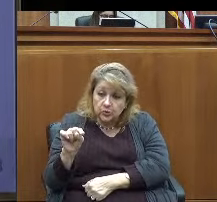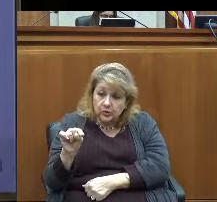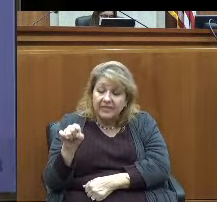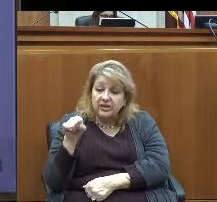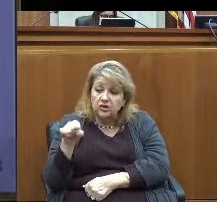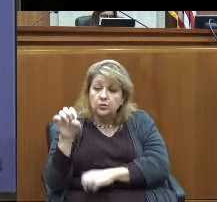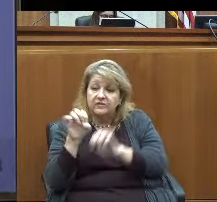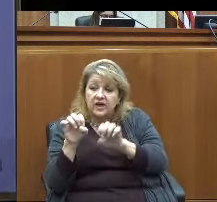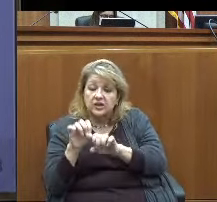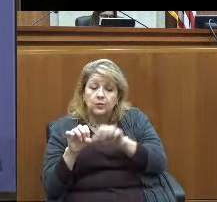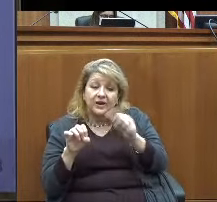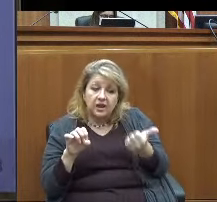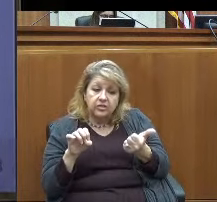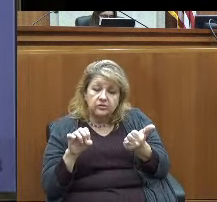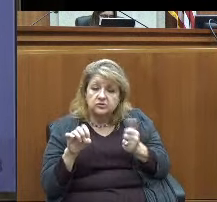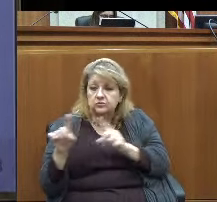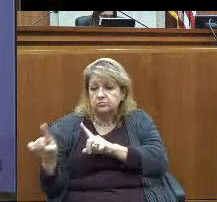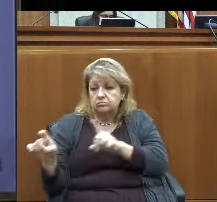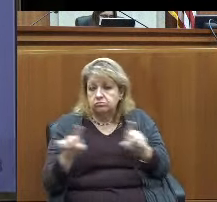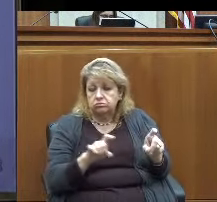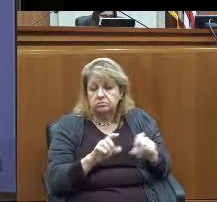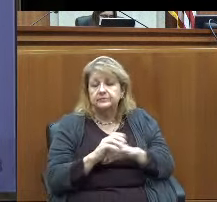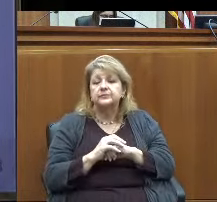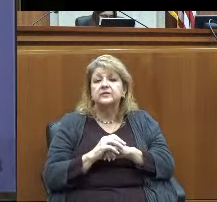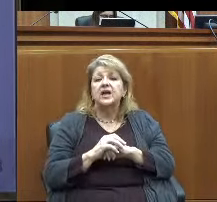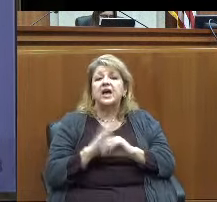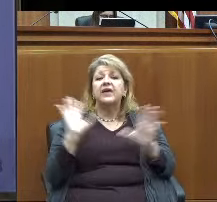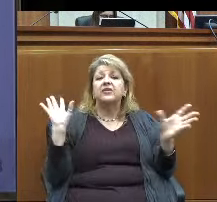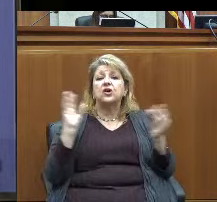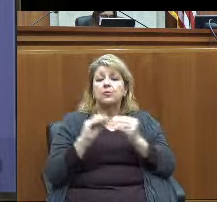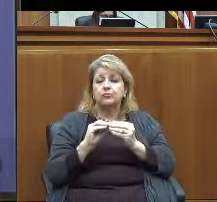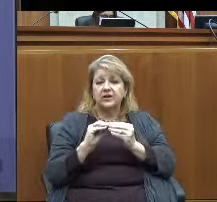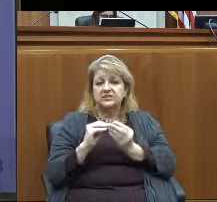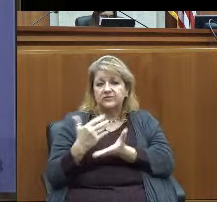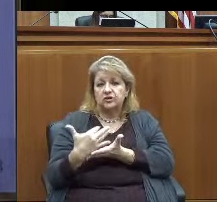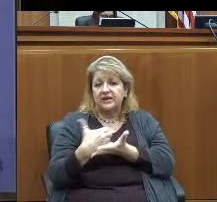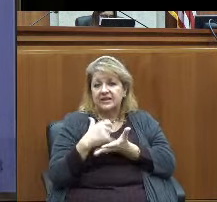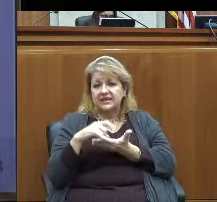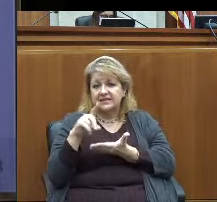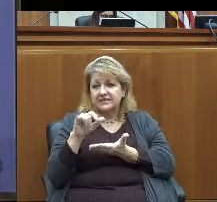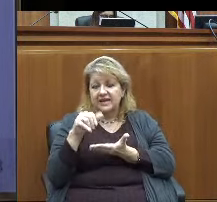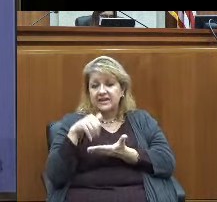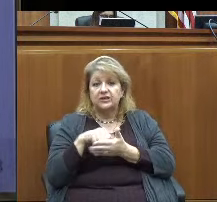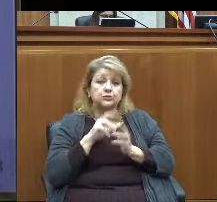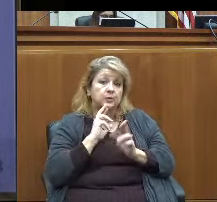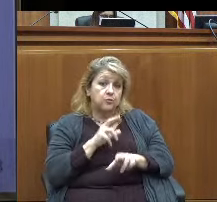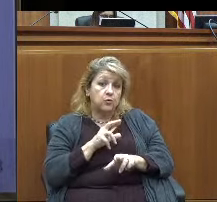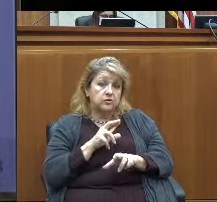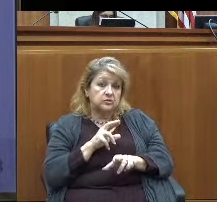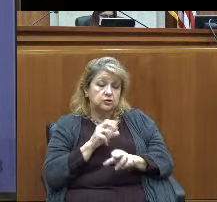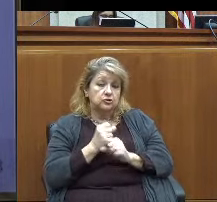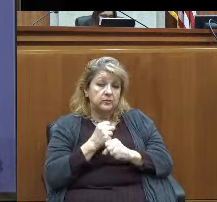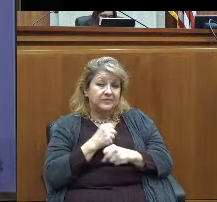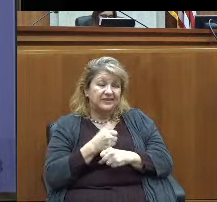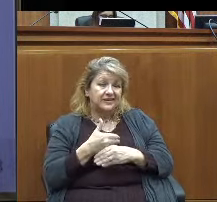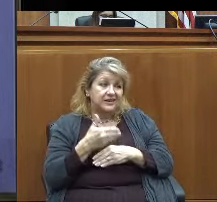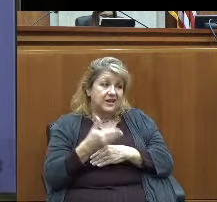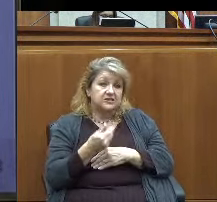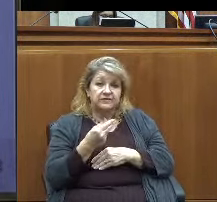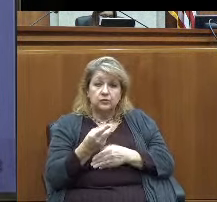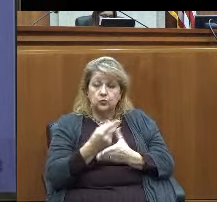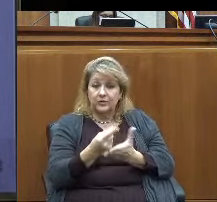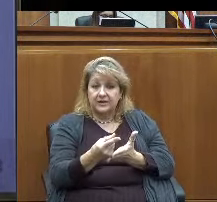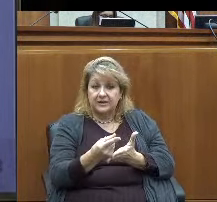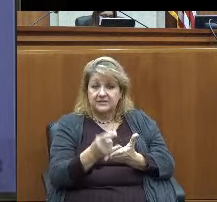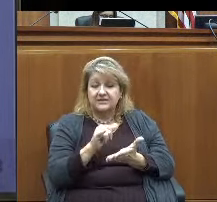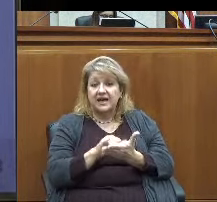this system. And the Region 14 Comprehensive Center is compiling that data into a report that should be produced in the next few weeks.